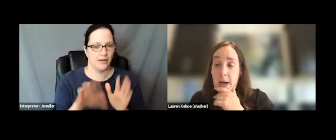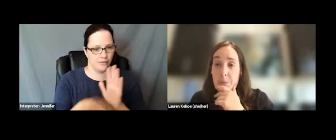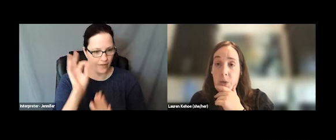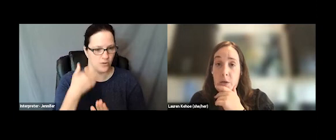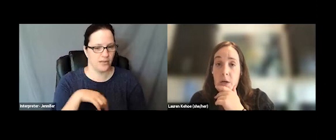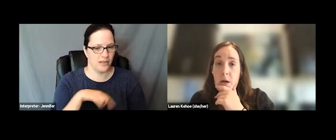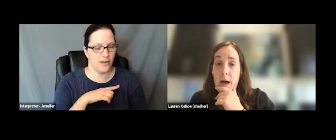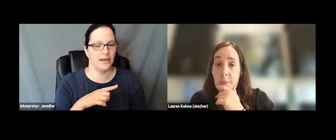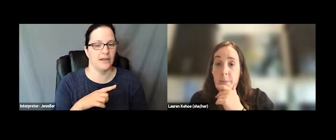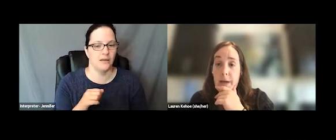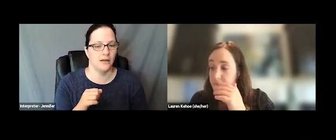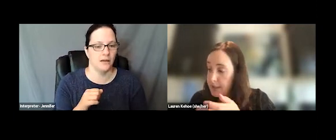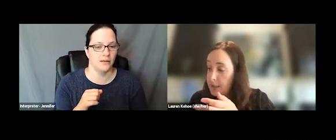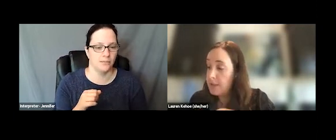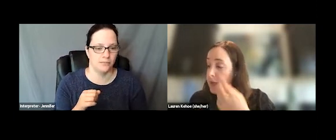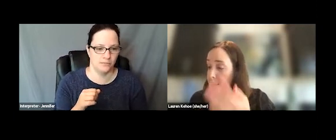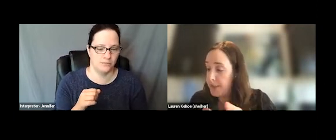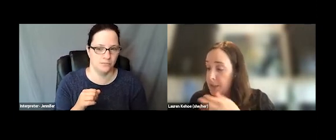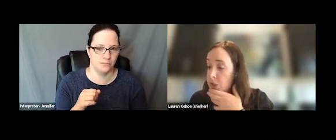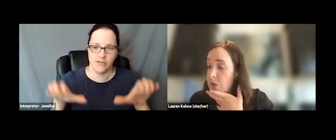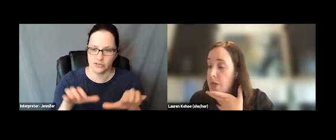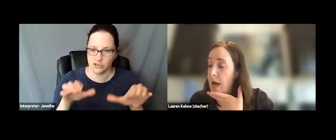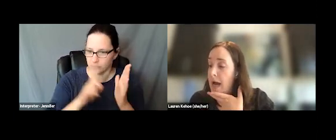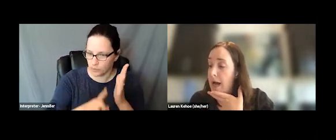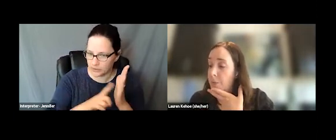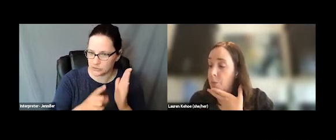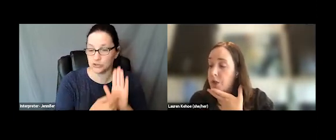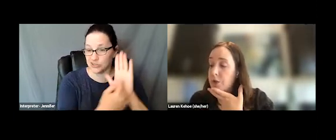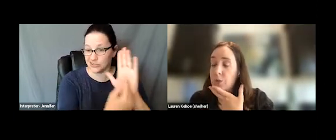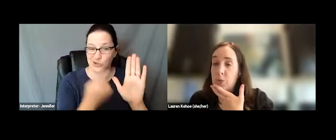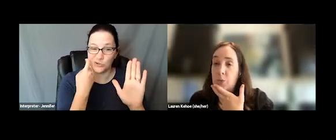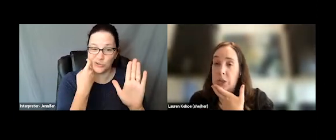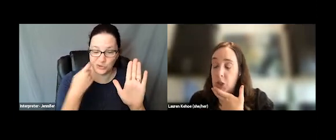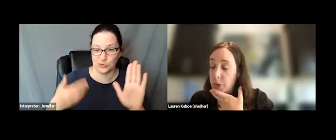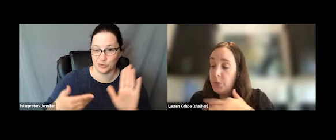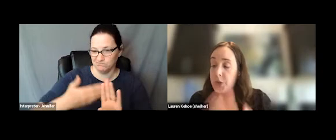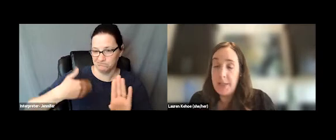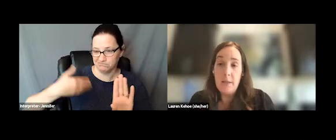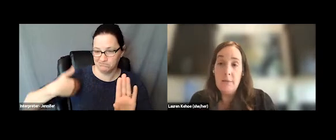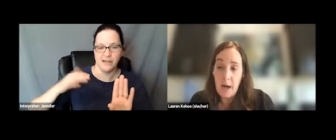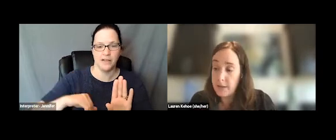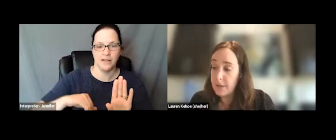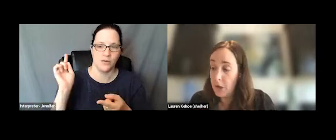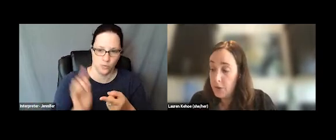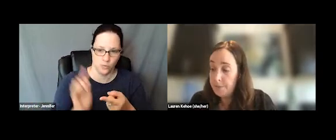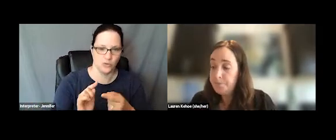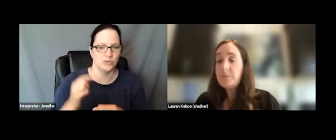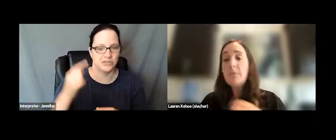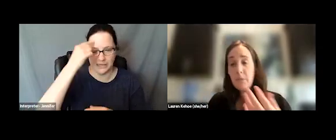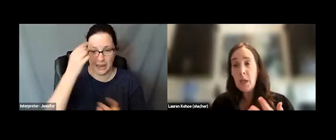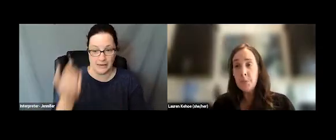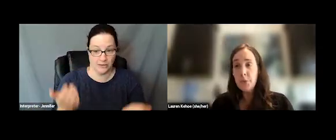Harini had conducted and that I presented to you, which included reducing cognitive